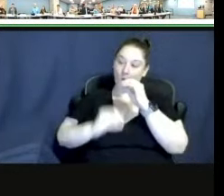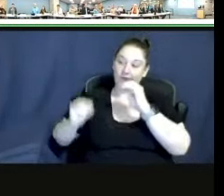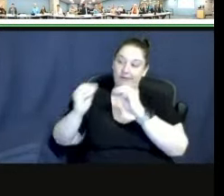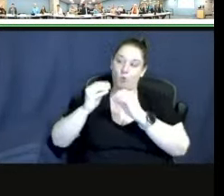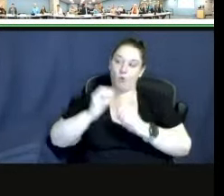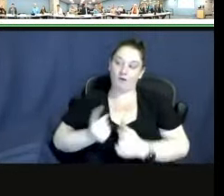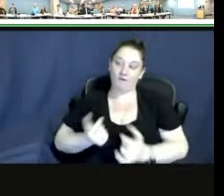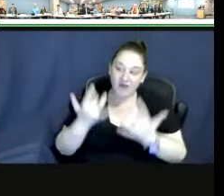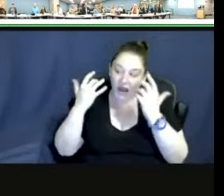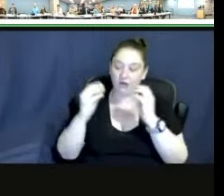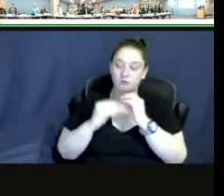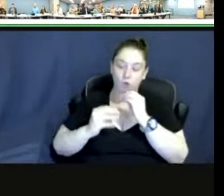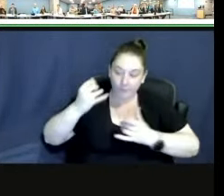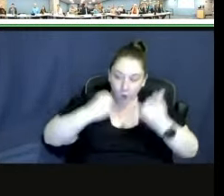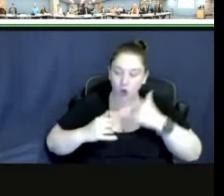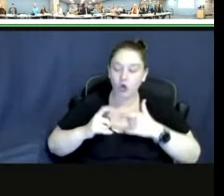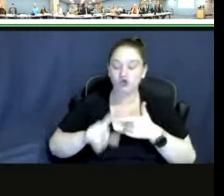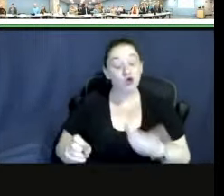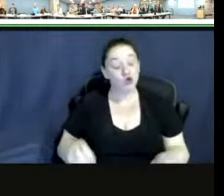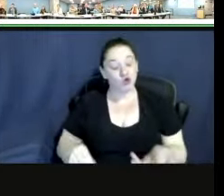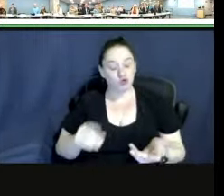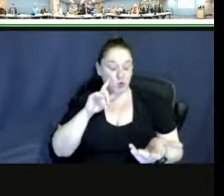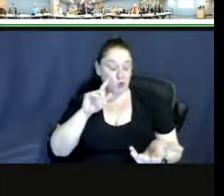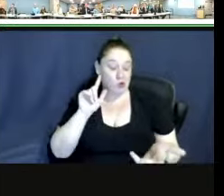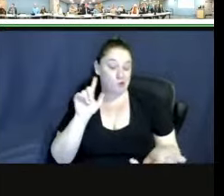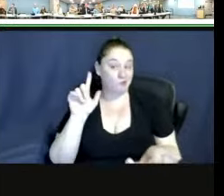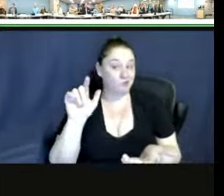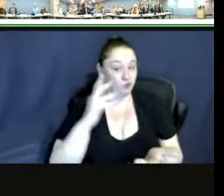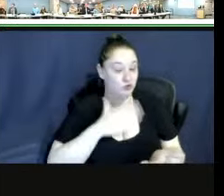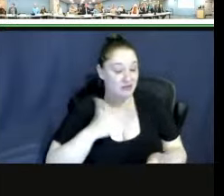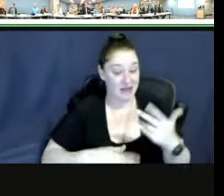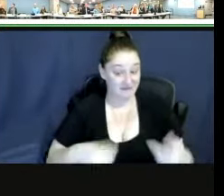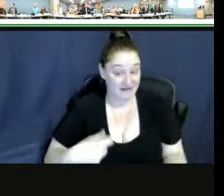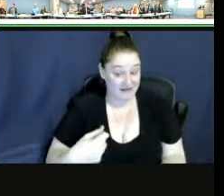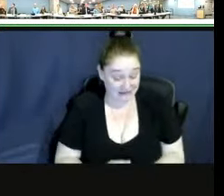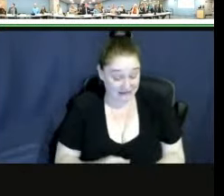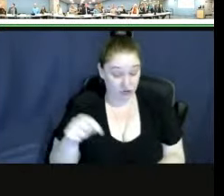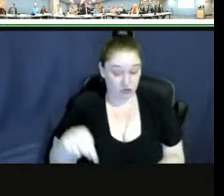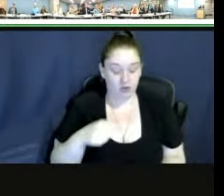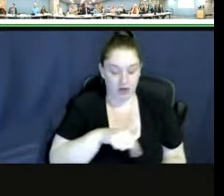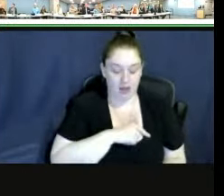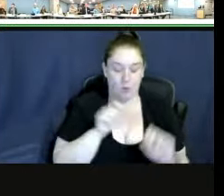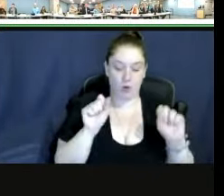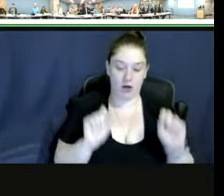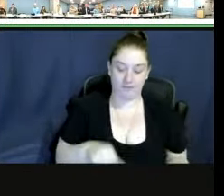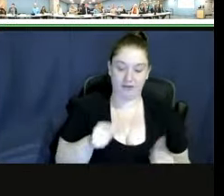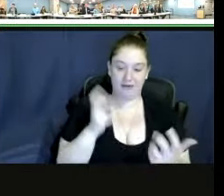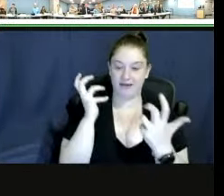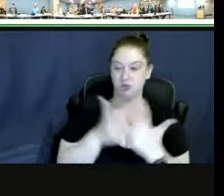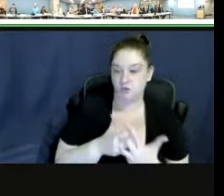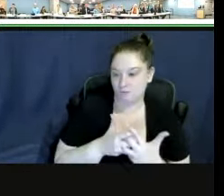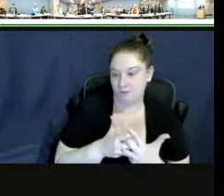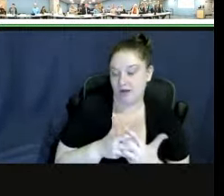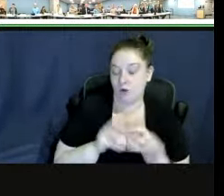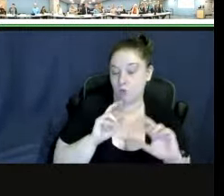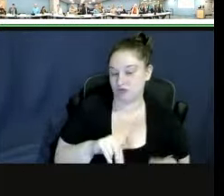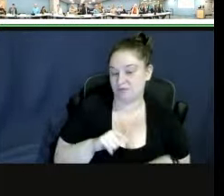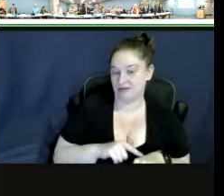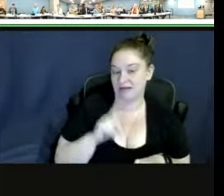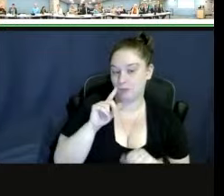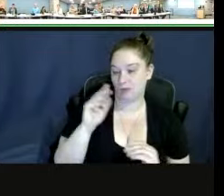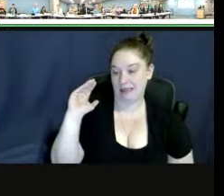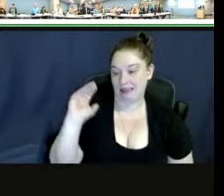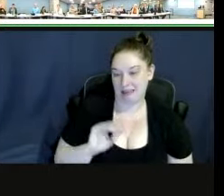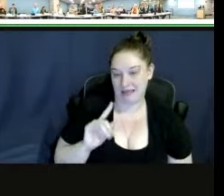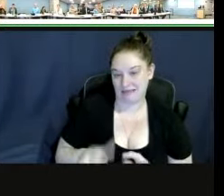so looking towards the end of the year, I'm expecting that our ability to meet the response time will be lower than last year.